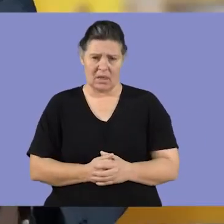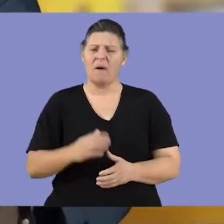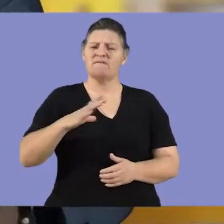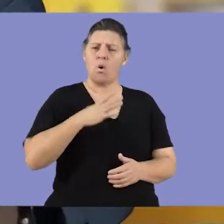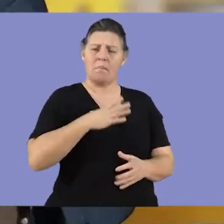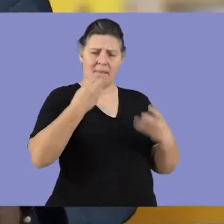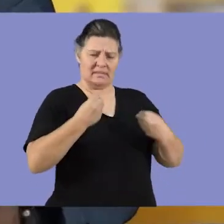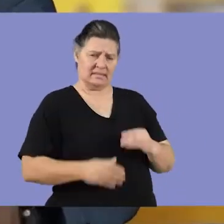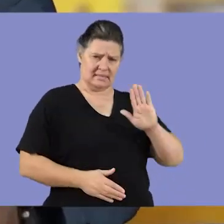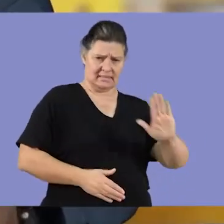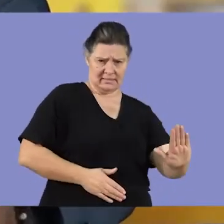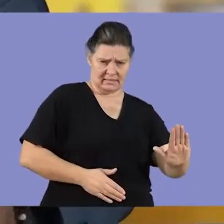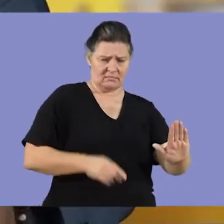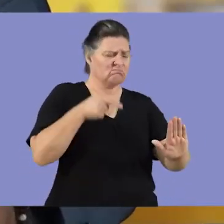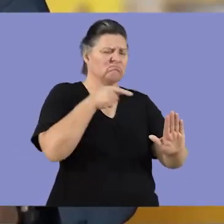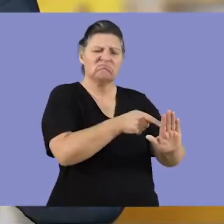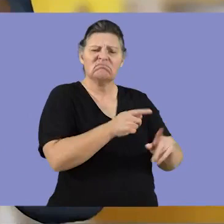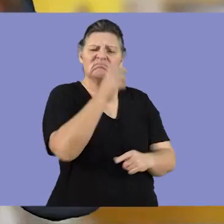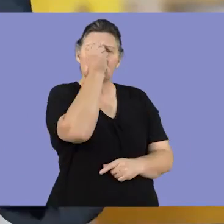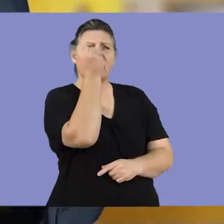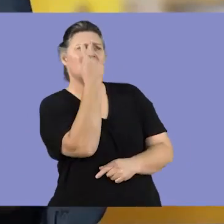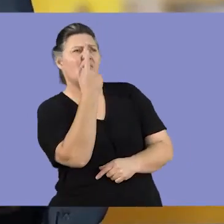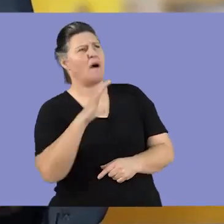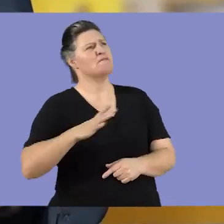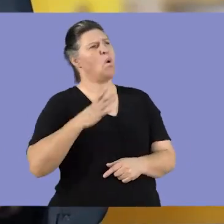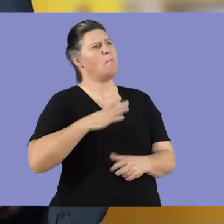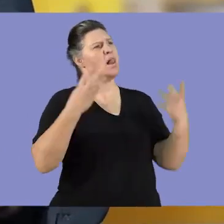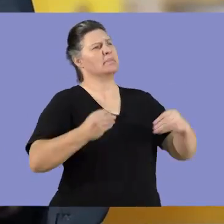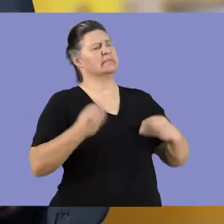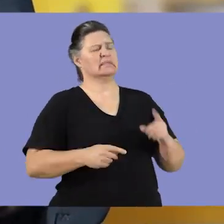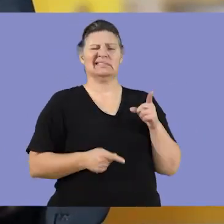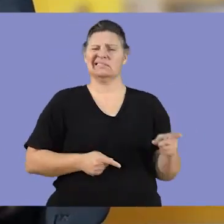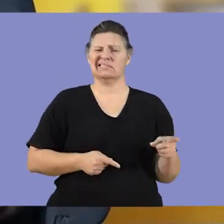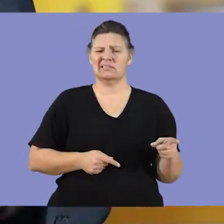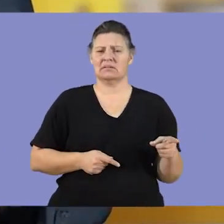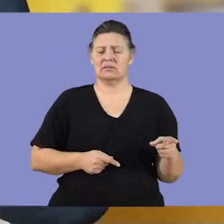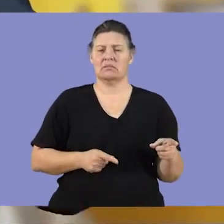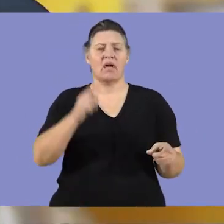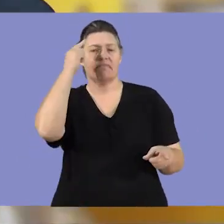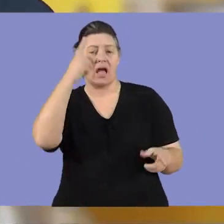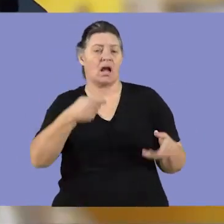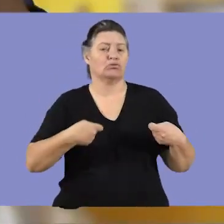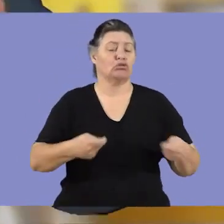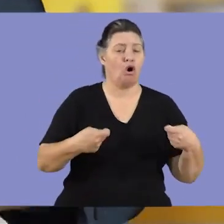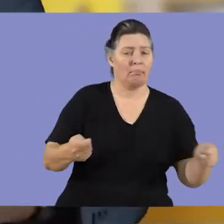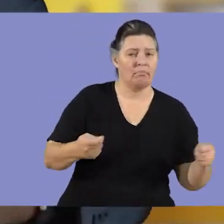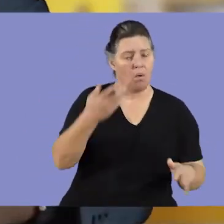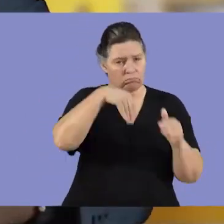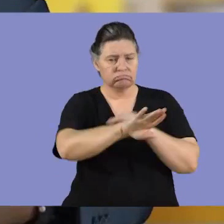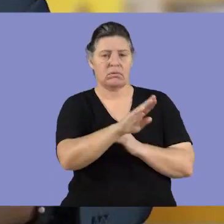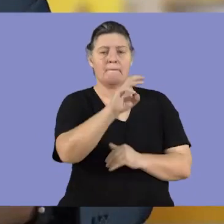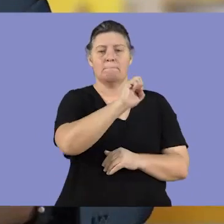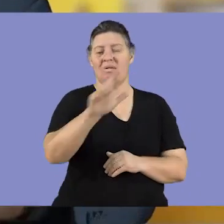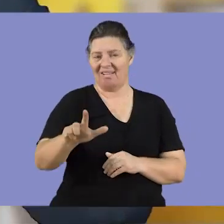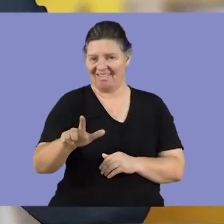with a formal business. What comes to mind when you think formal business? You think of the shops that you see when you go